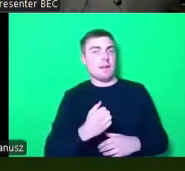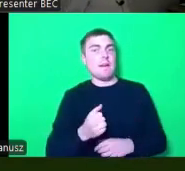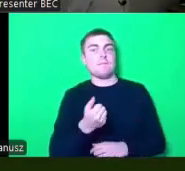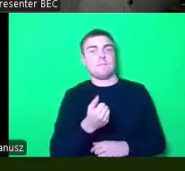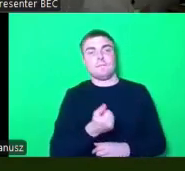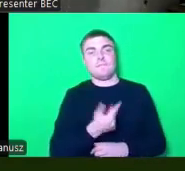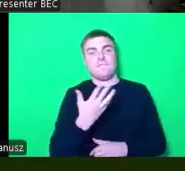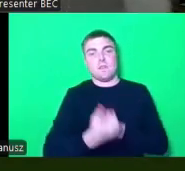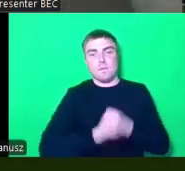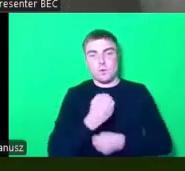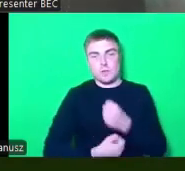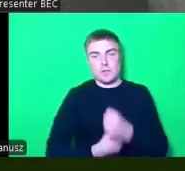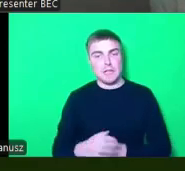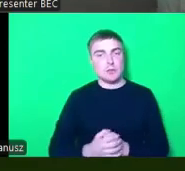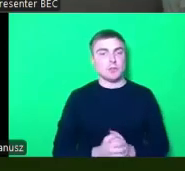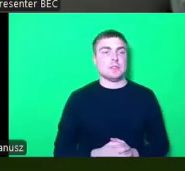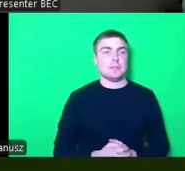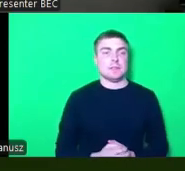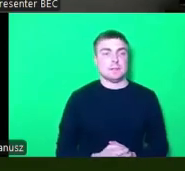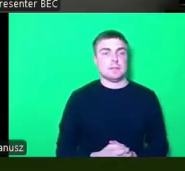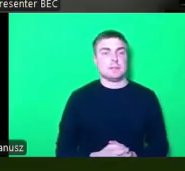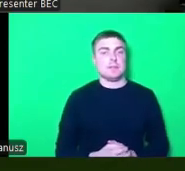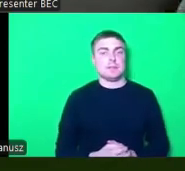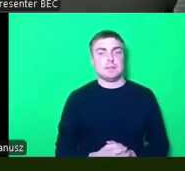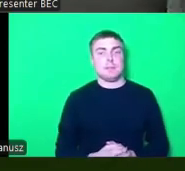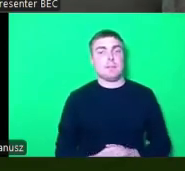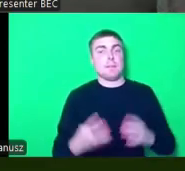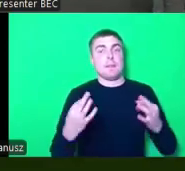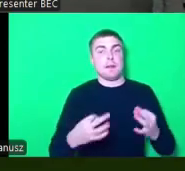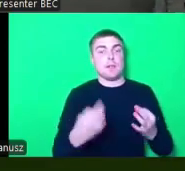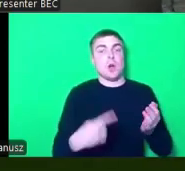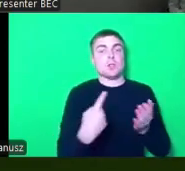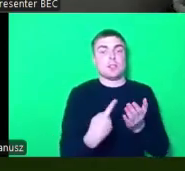Okay, we come now to the third and last part of my story. We know that